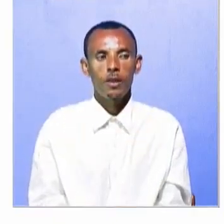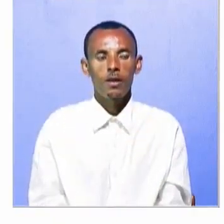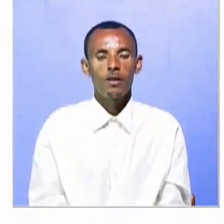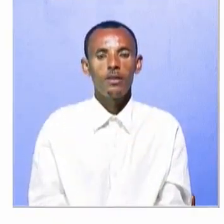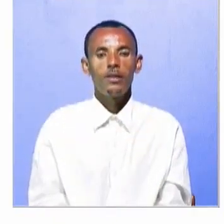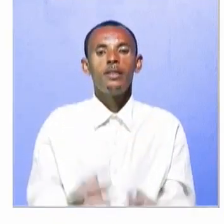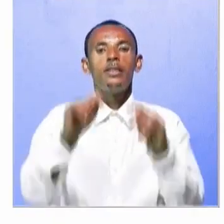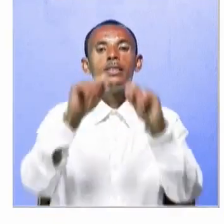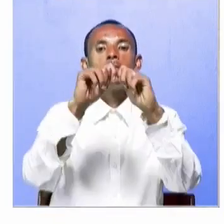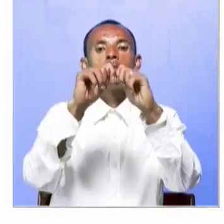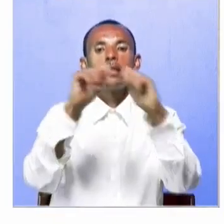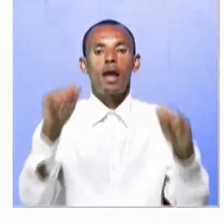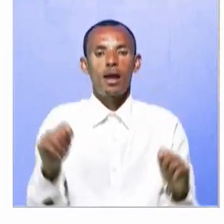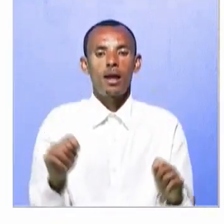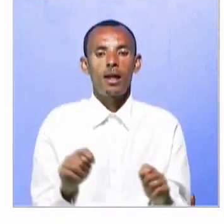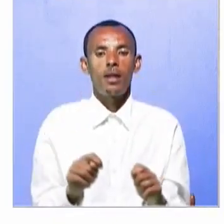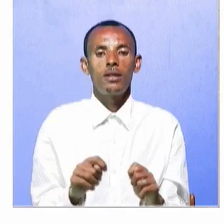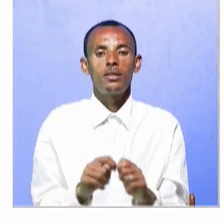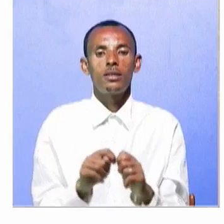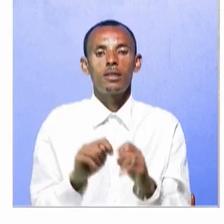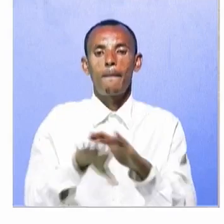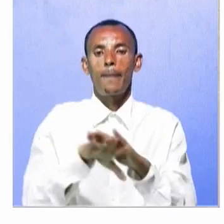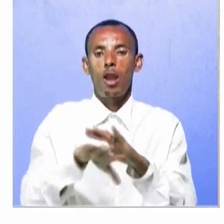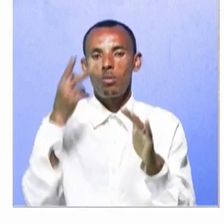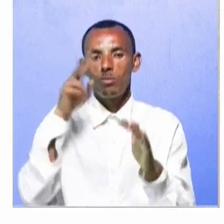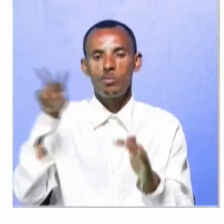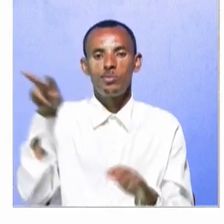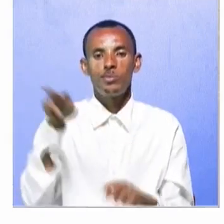the triangles below.